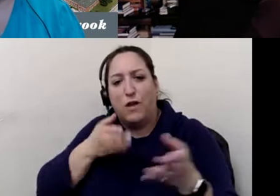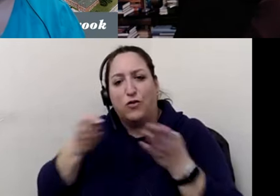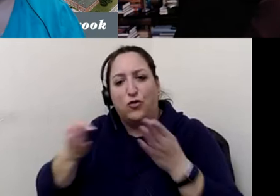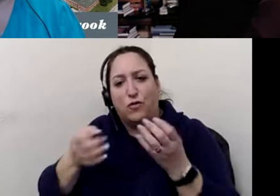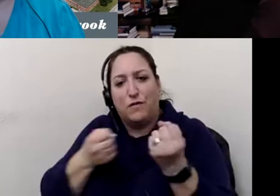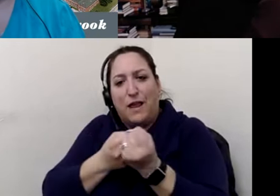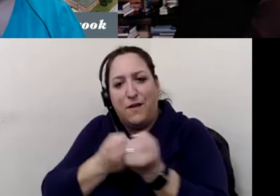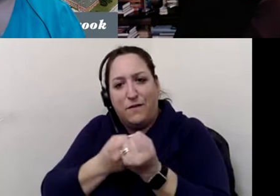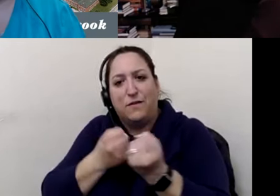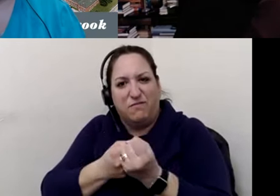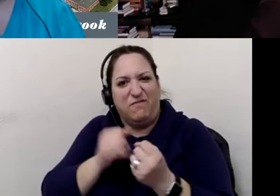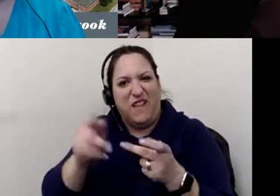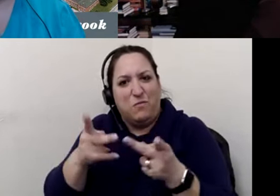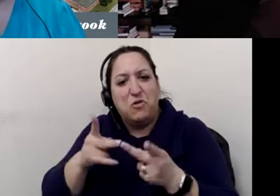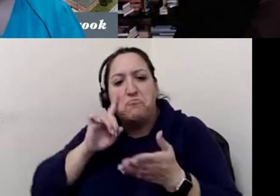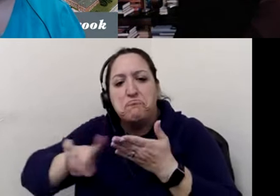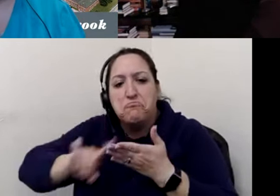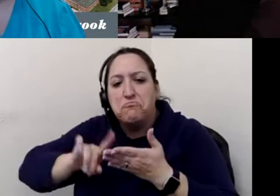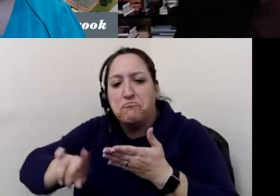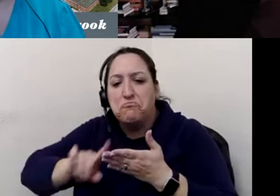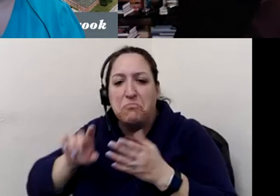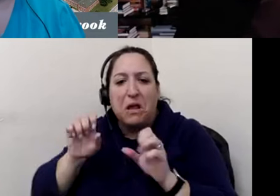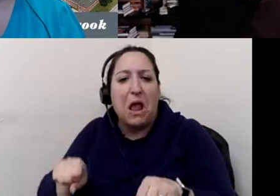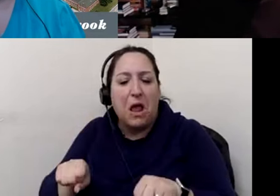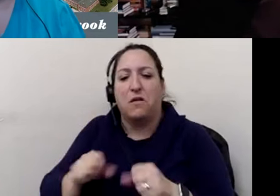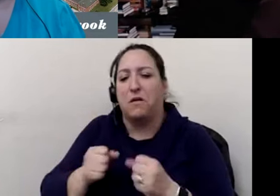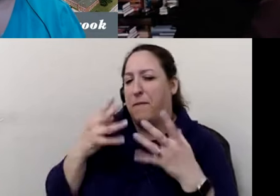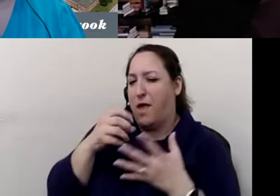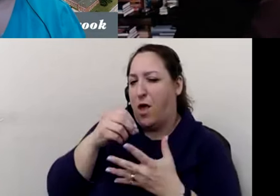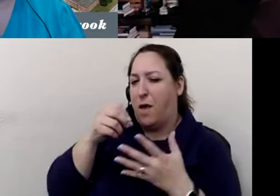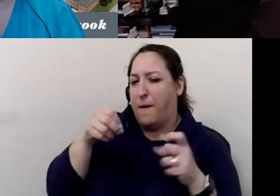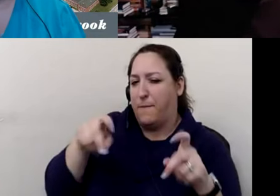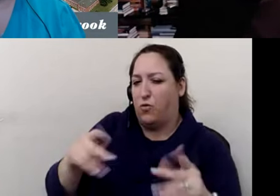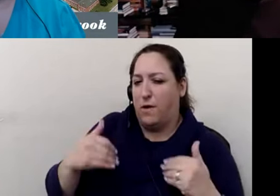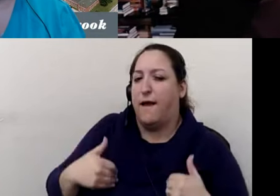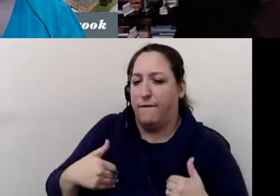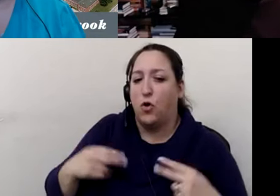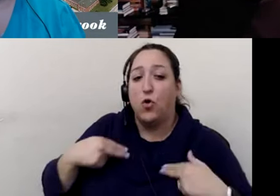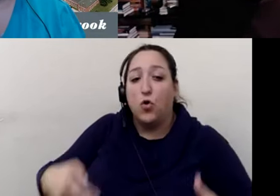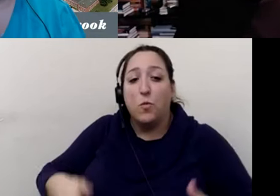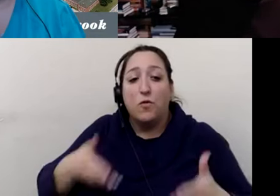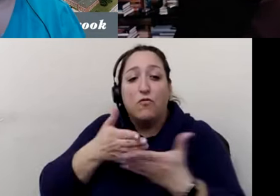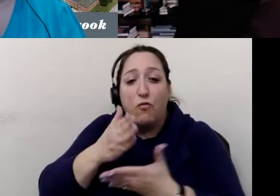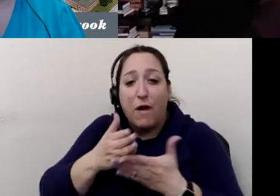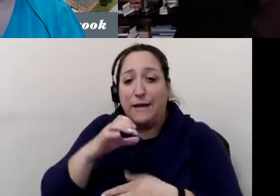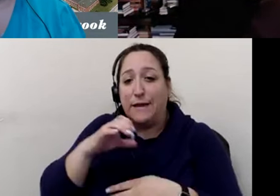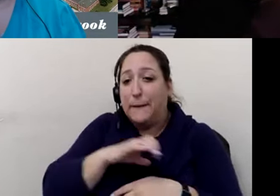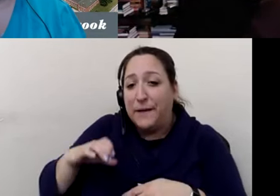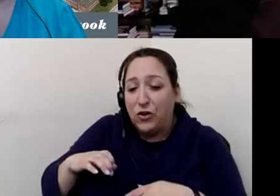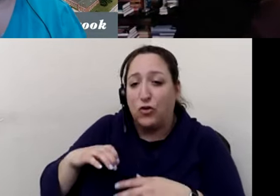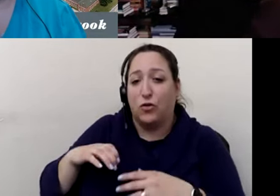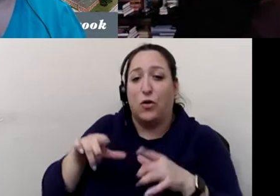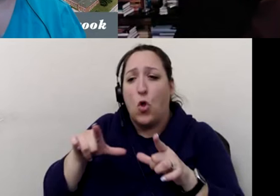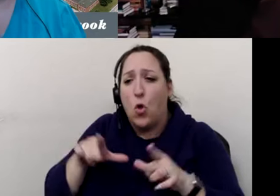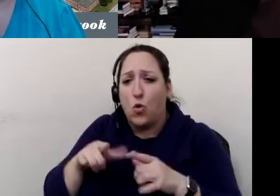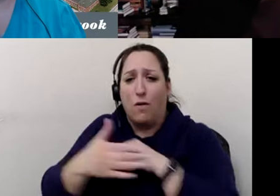advocacy entity. So that's a place to look. I think there are a lot of opportunities. The Human Rights Commission, the State Human Rights Commission, local